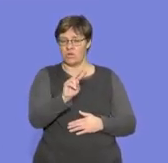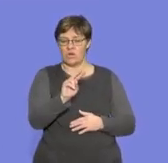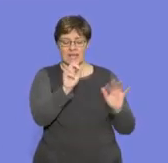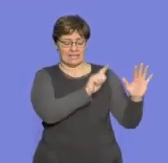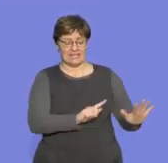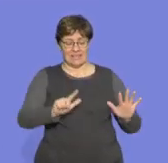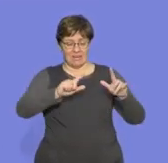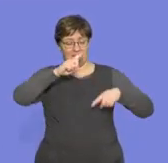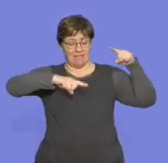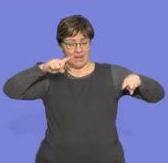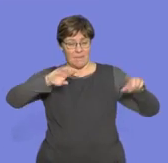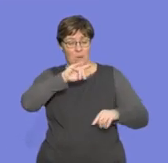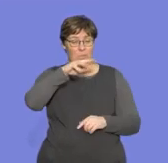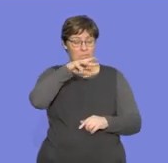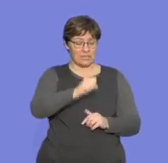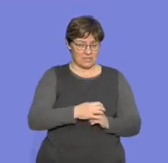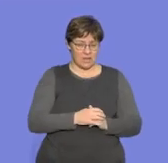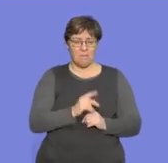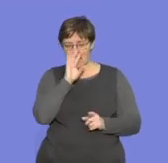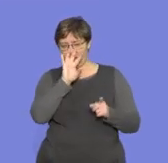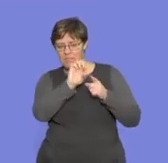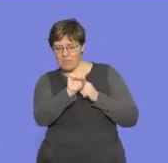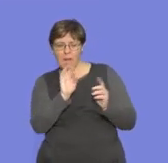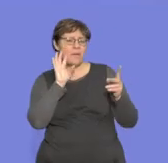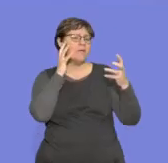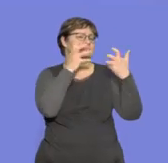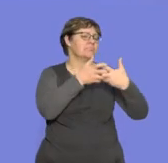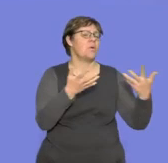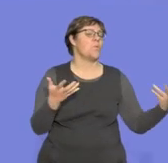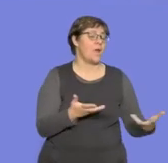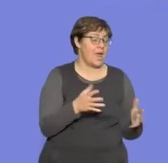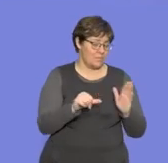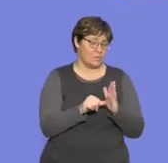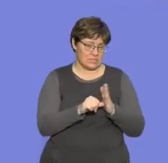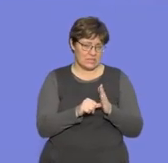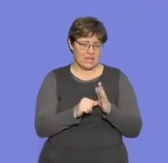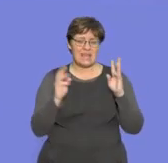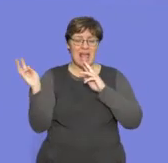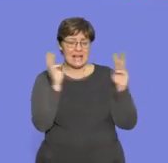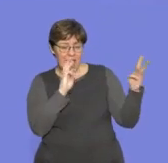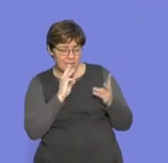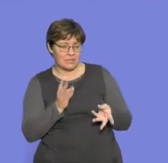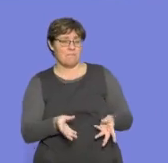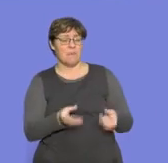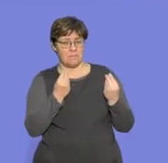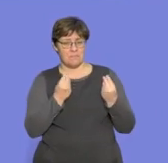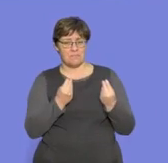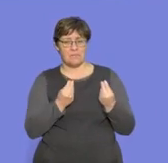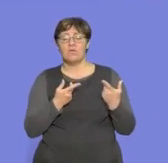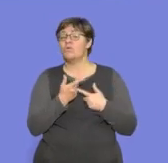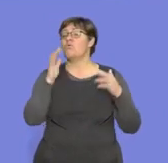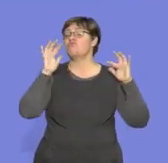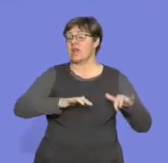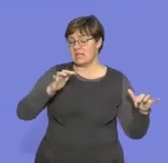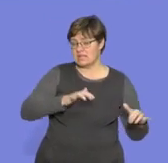recognize biomes, their and location, remember that it's the important that we typical recognize their climate that's location, experienced, and the that's typical defined by the climate that's rainfall, experienced, the and temperatures that's during defined by summer, the rainfall,